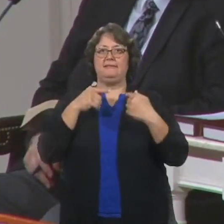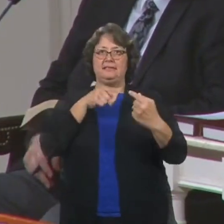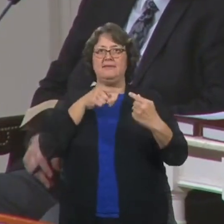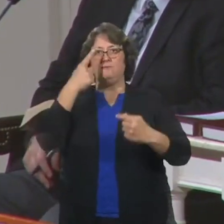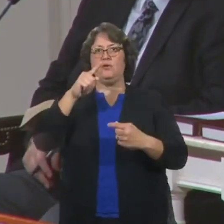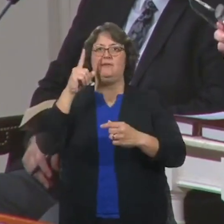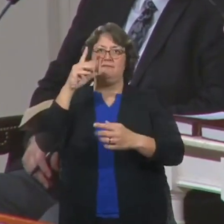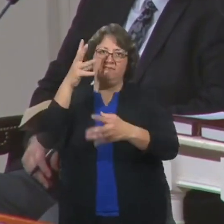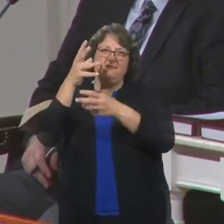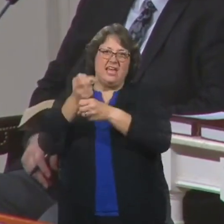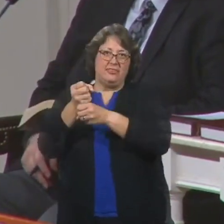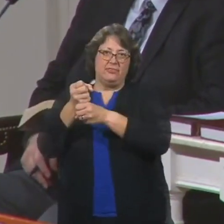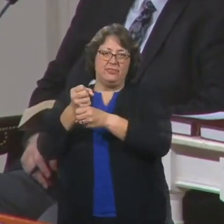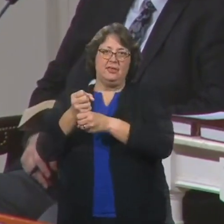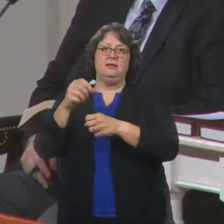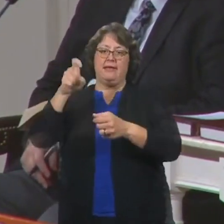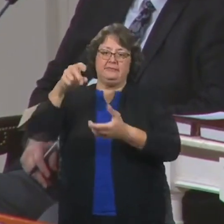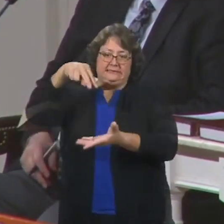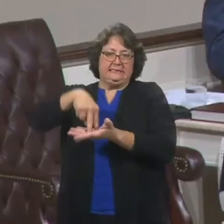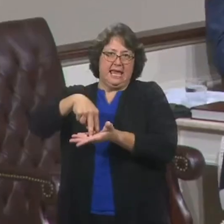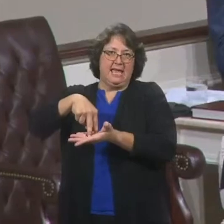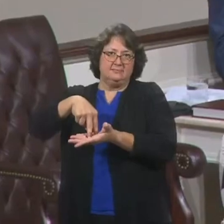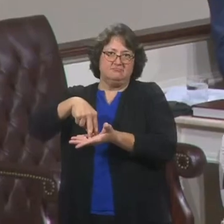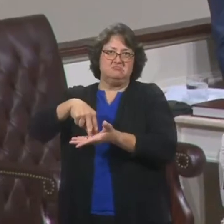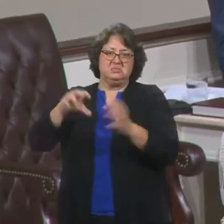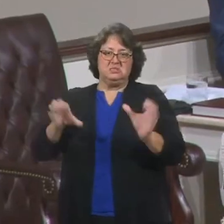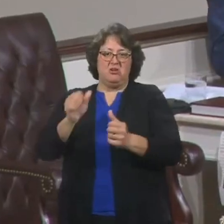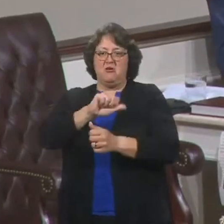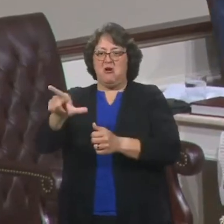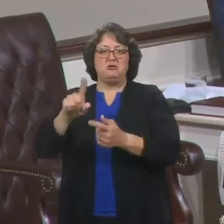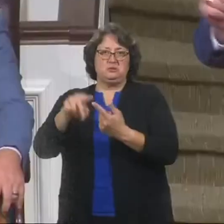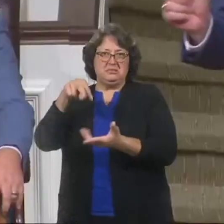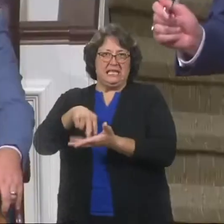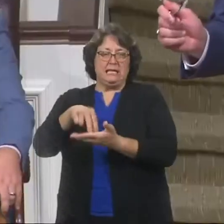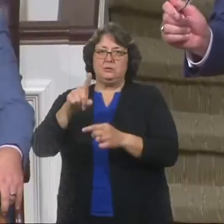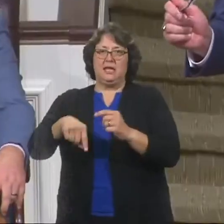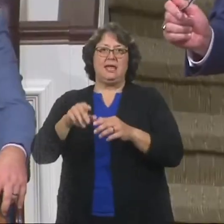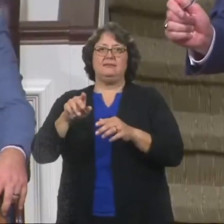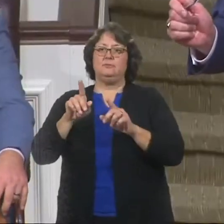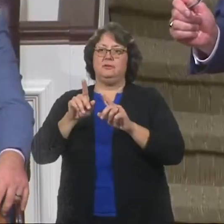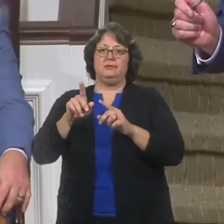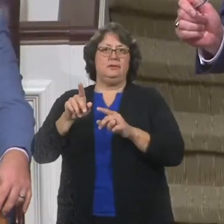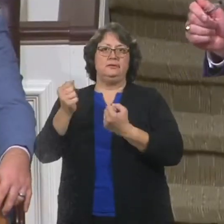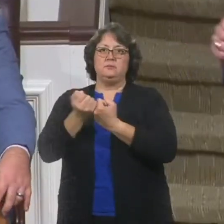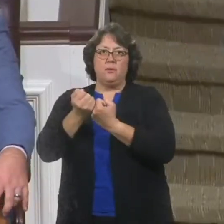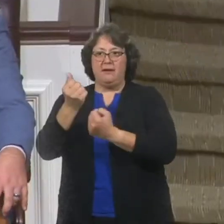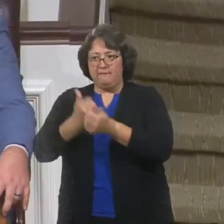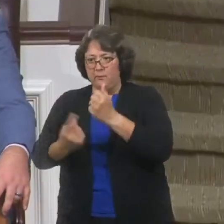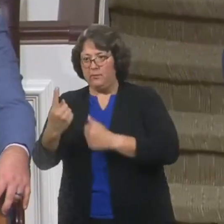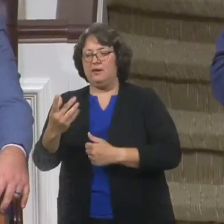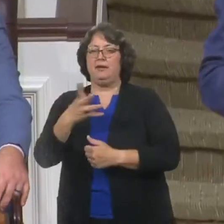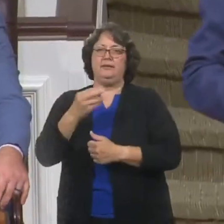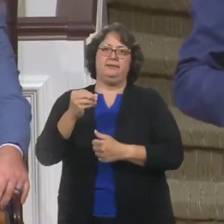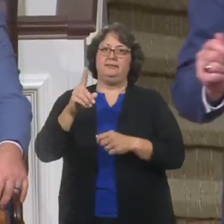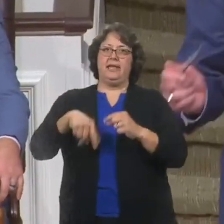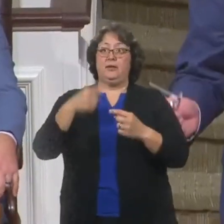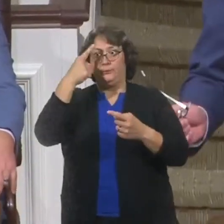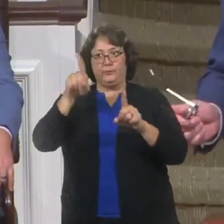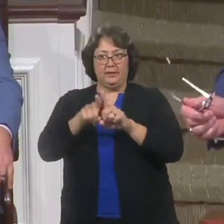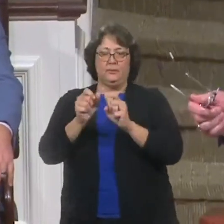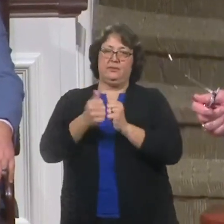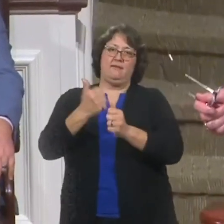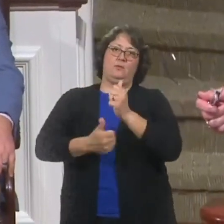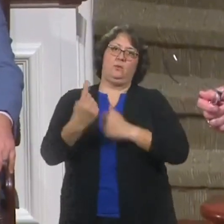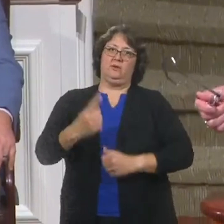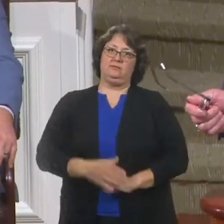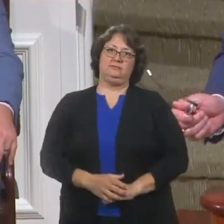was living. There's things you have to stand. And having done all to stand, you can't walk with everybody. You can't agree with